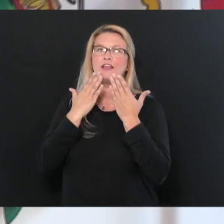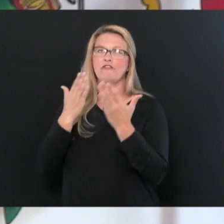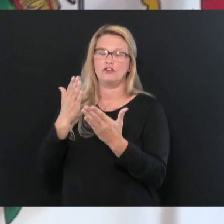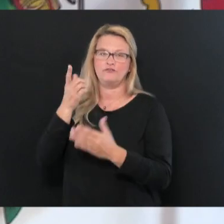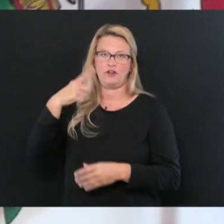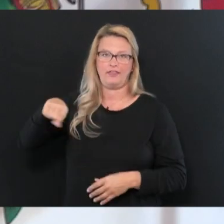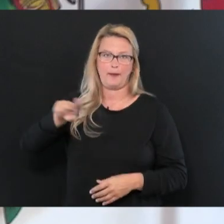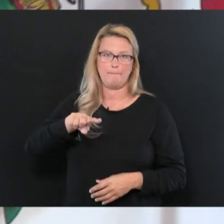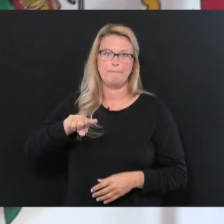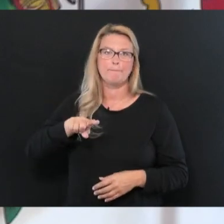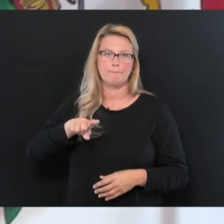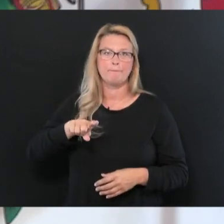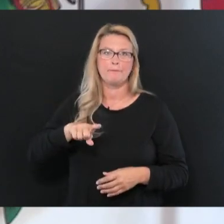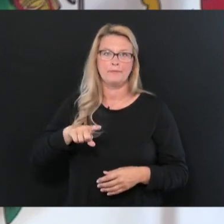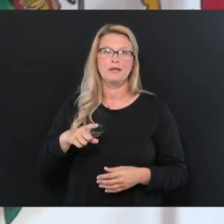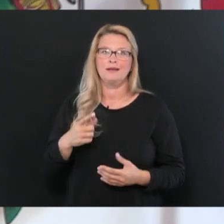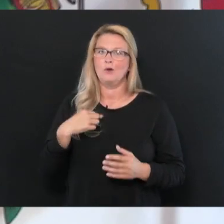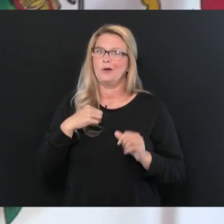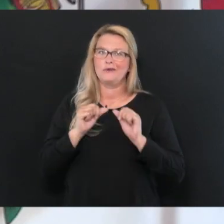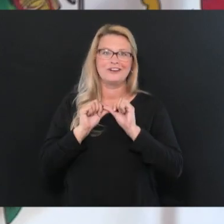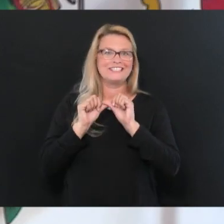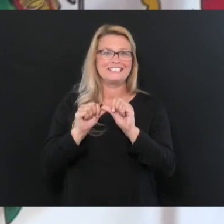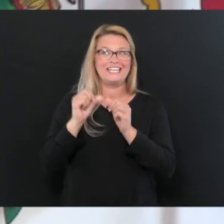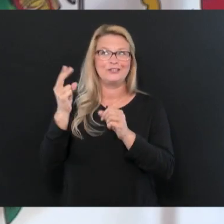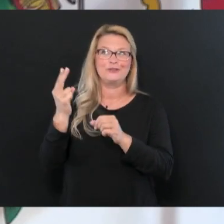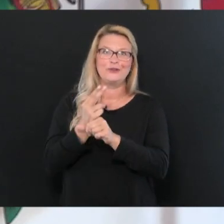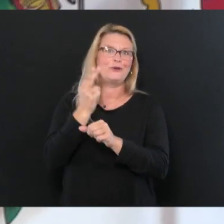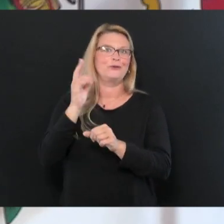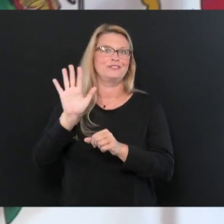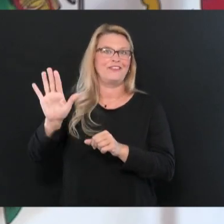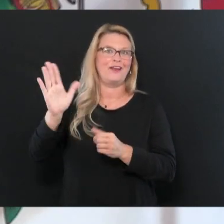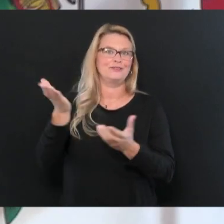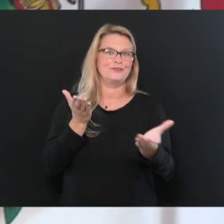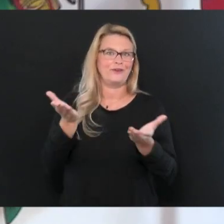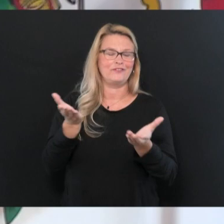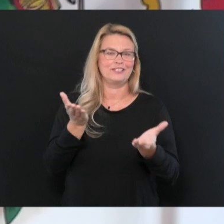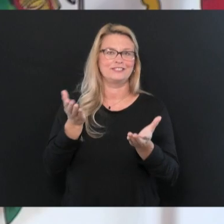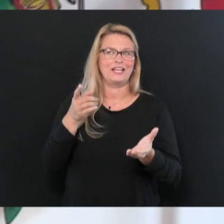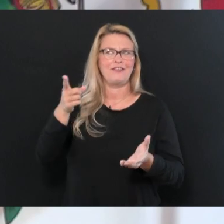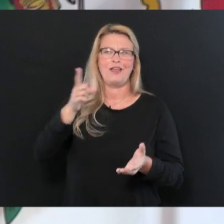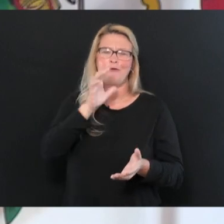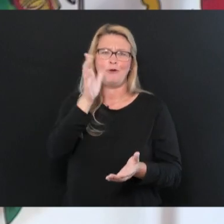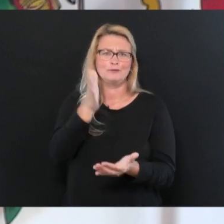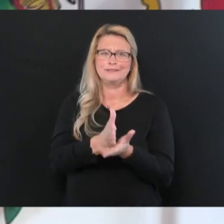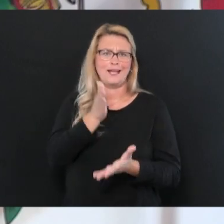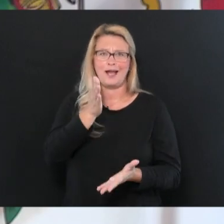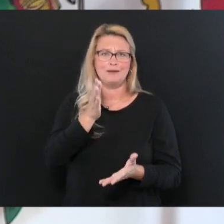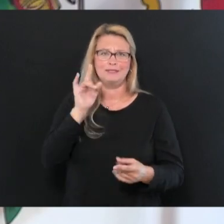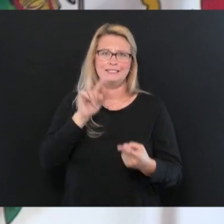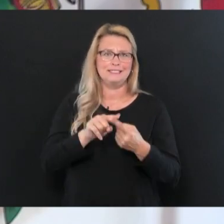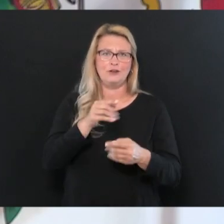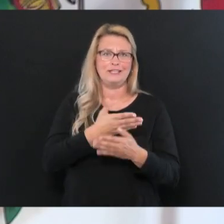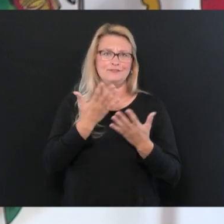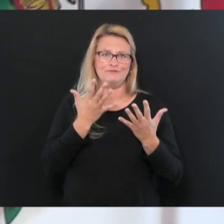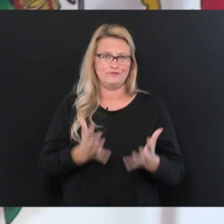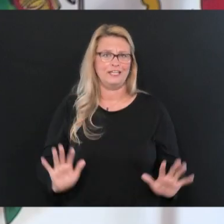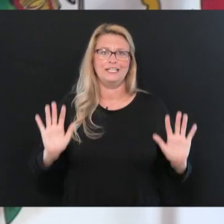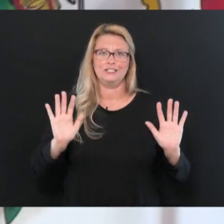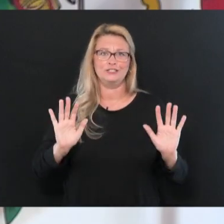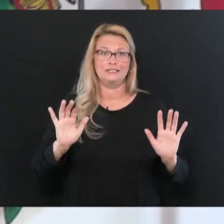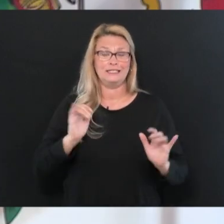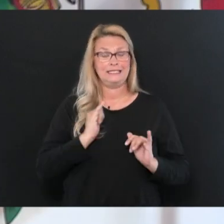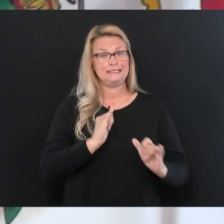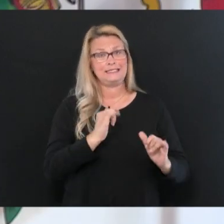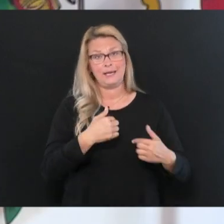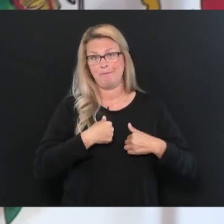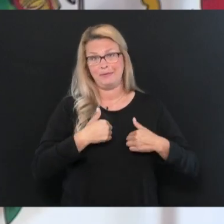we have them, and we just are going to continue to use them, and I know they won't quit. They will not quit till this is over. Neither will I,